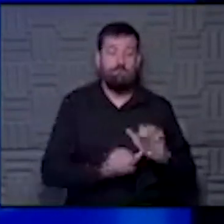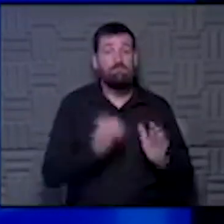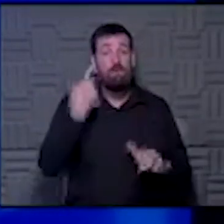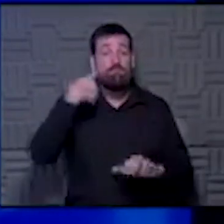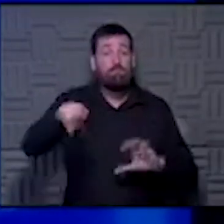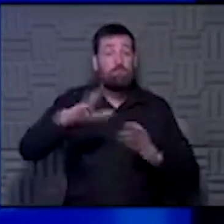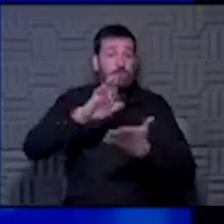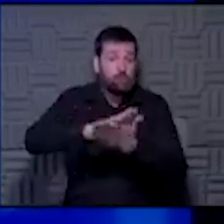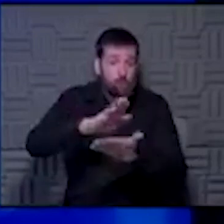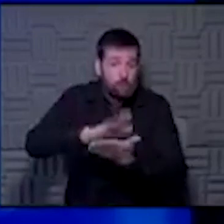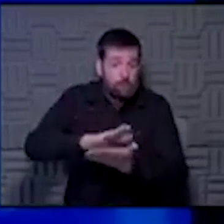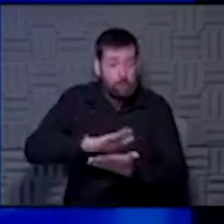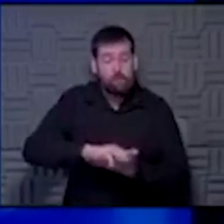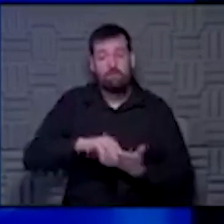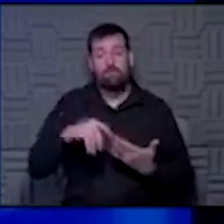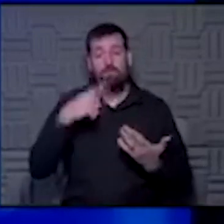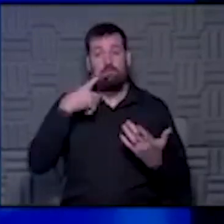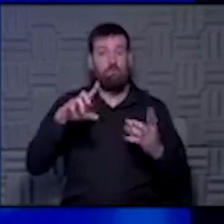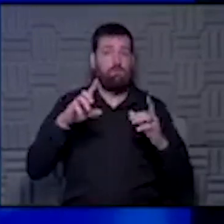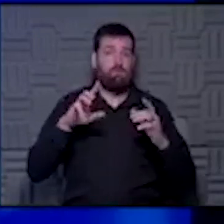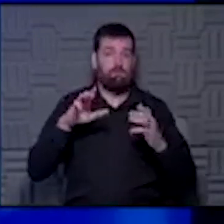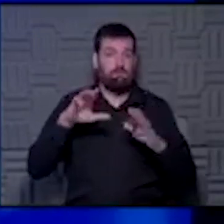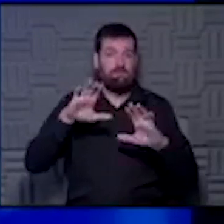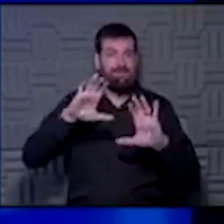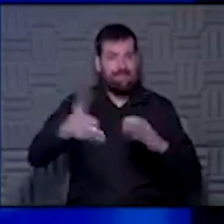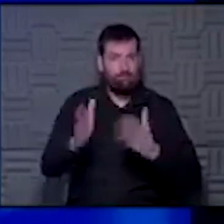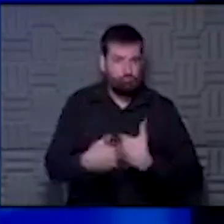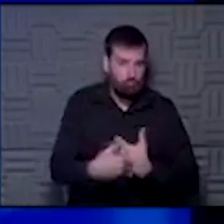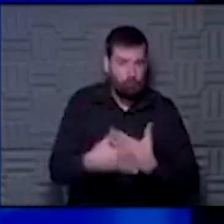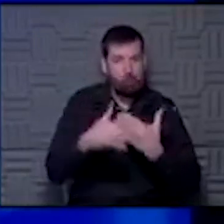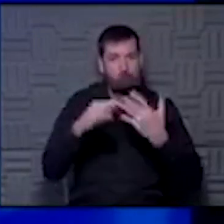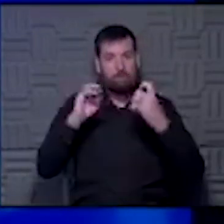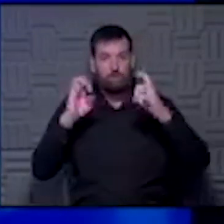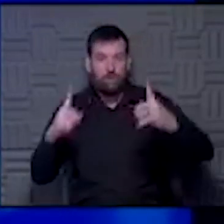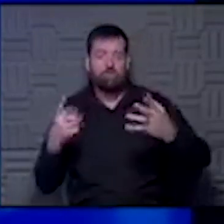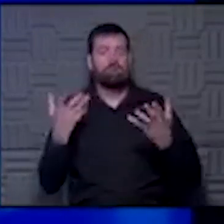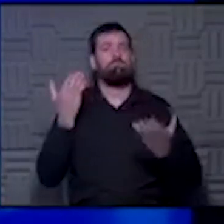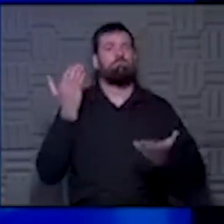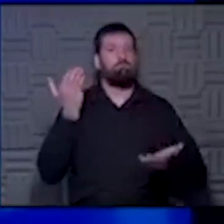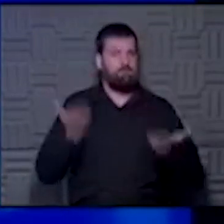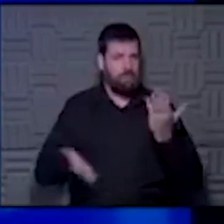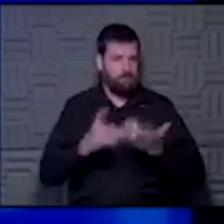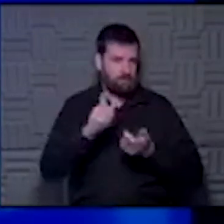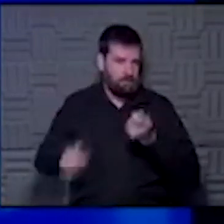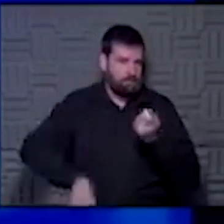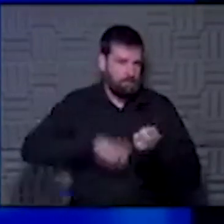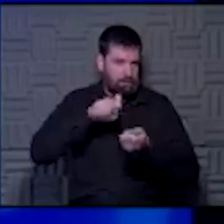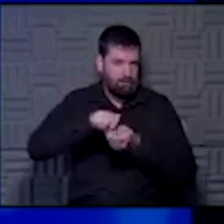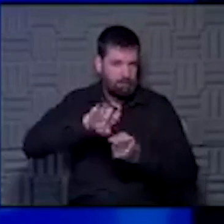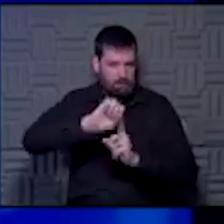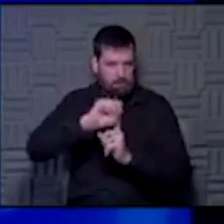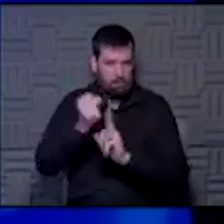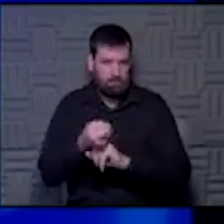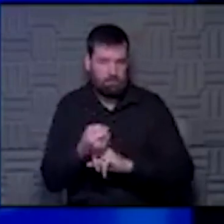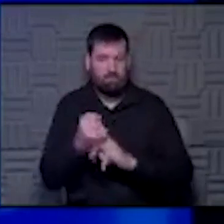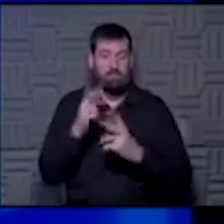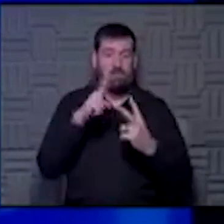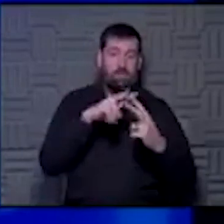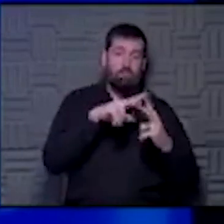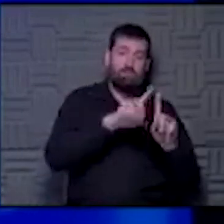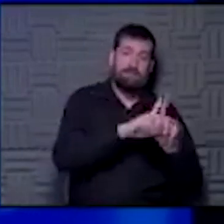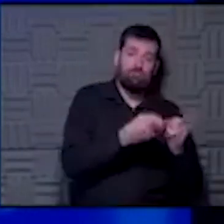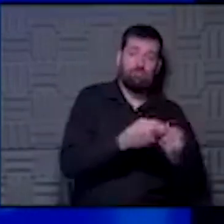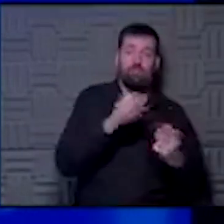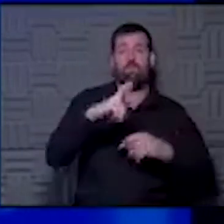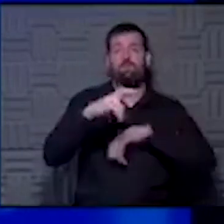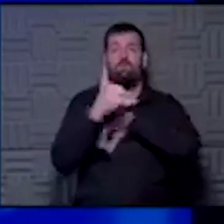classroom education an option and to prevent spread, there may be specific situations where either school districts or local